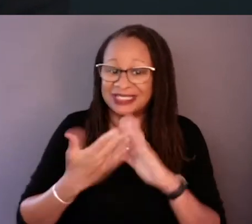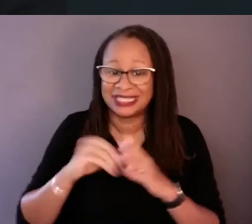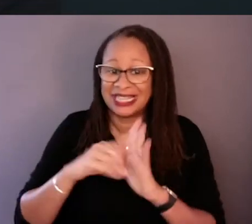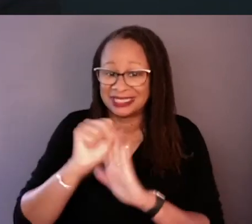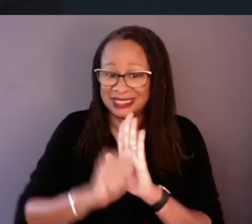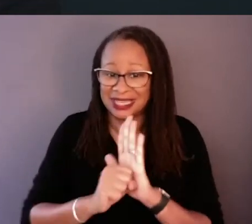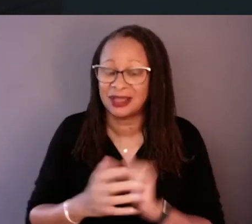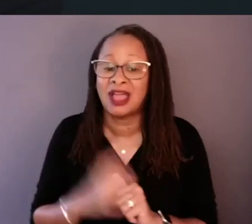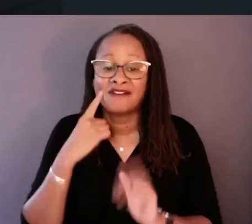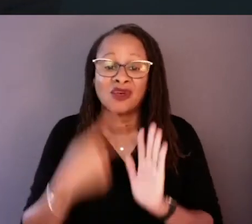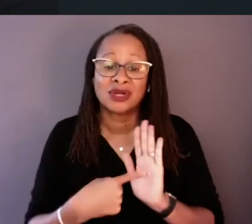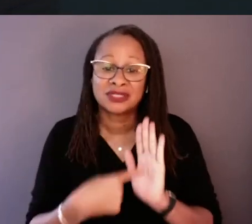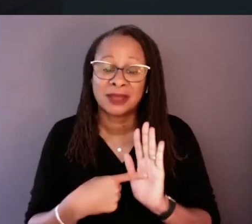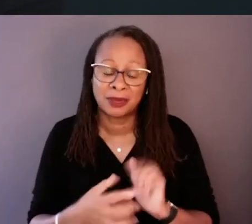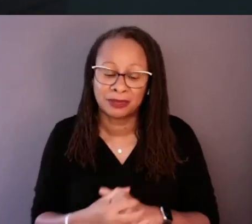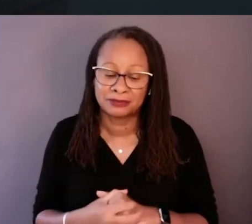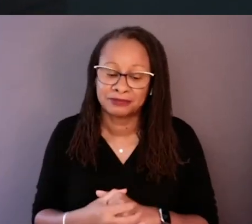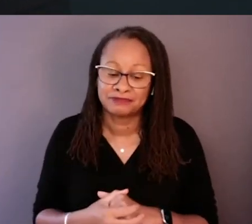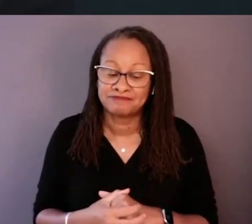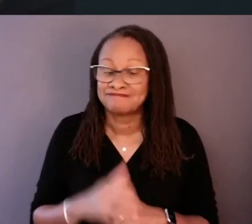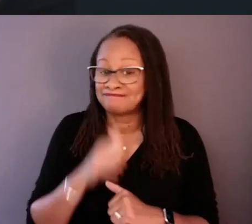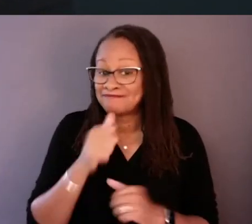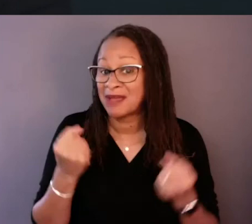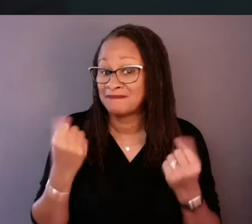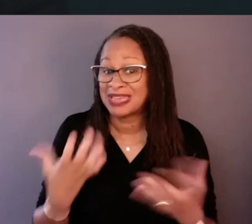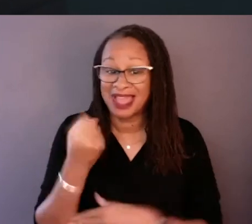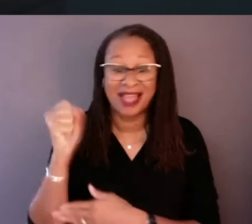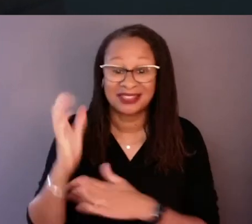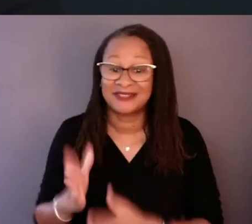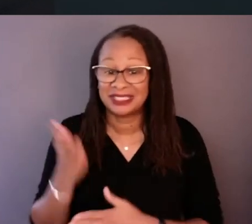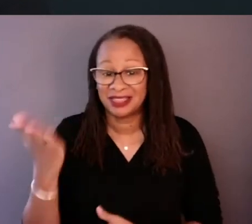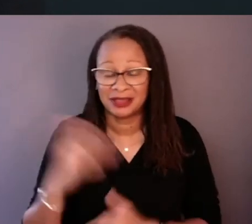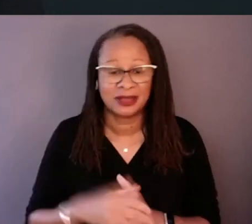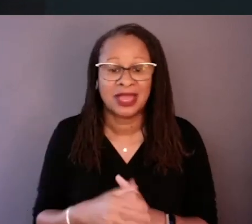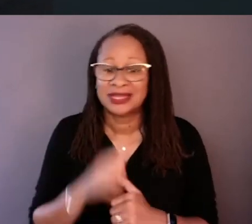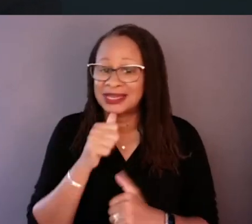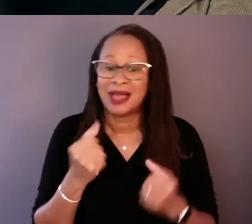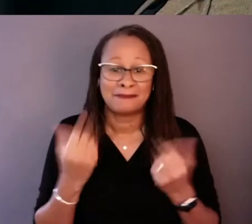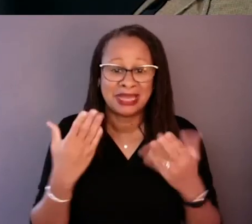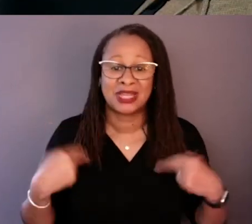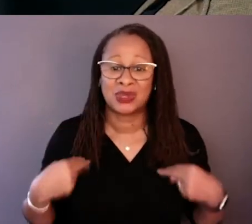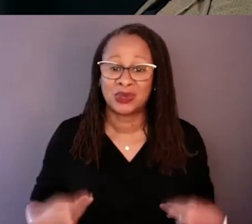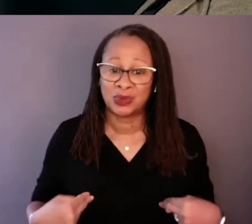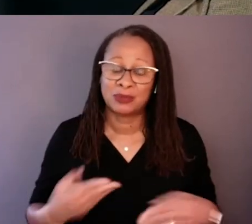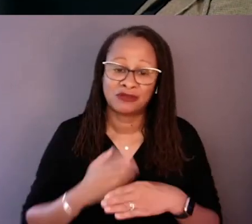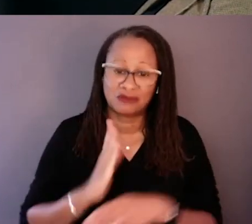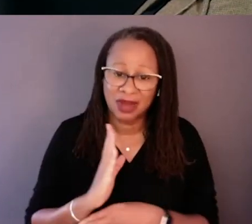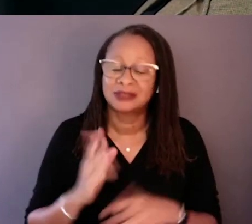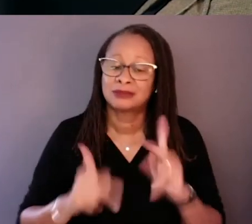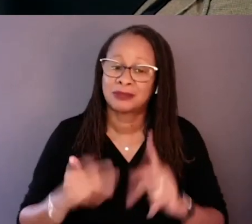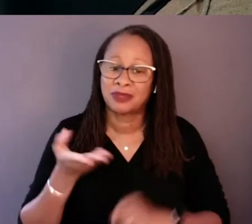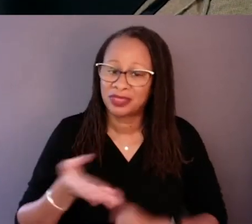And then, for example, there are not many activists there. There are not many, like, human rights activists or environmental activists there. So